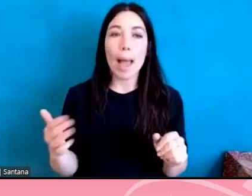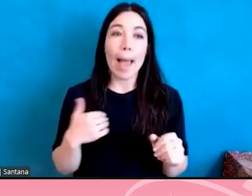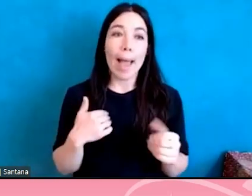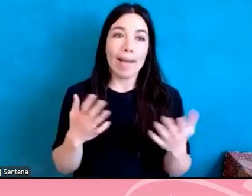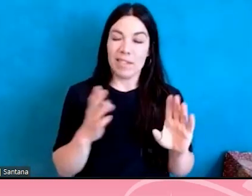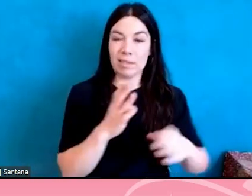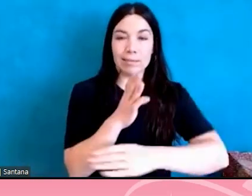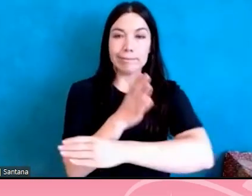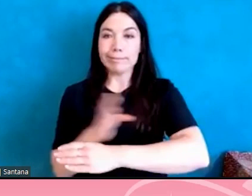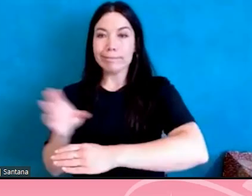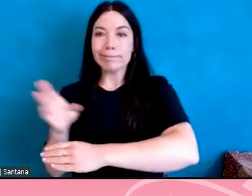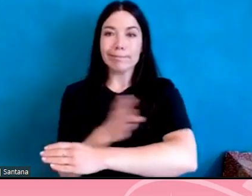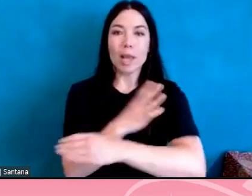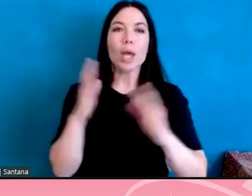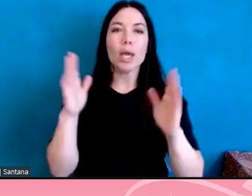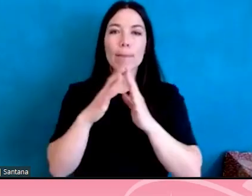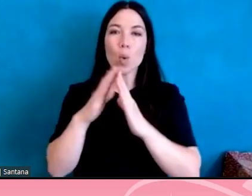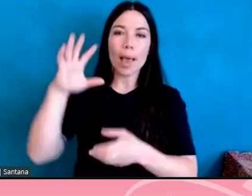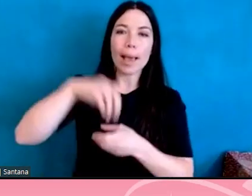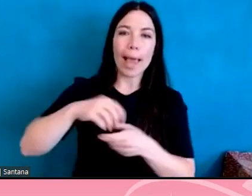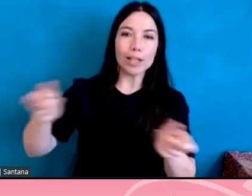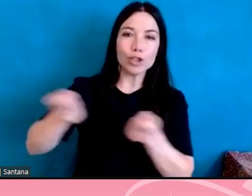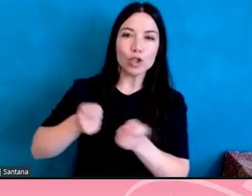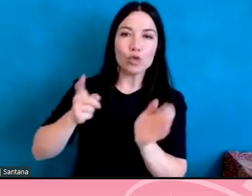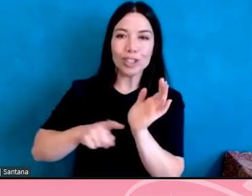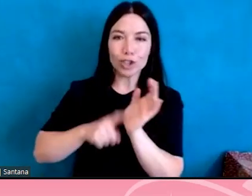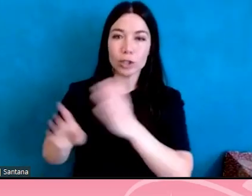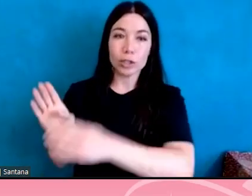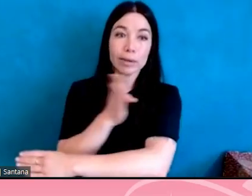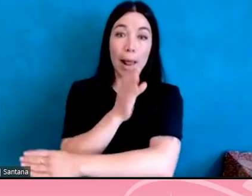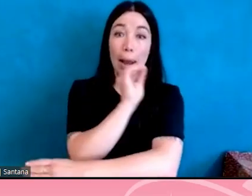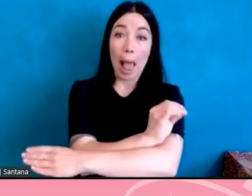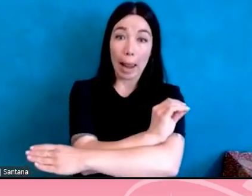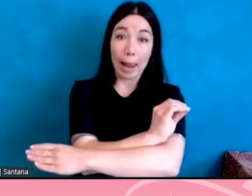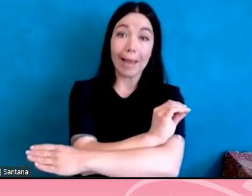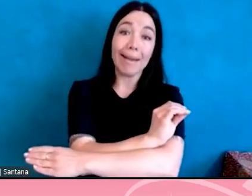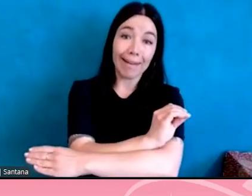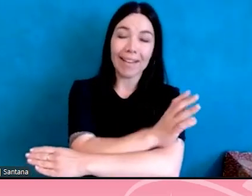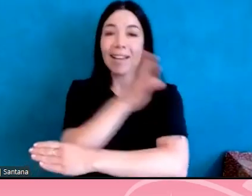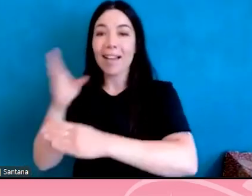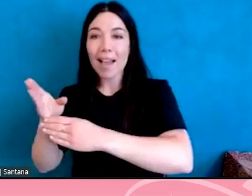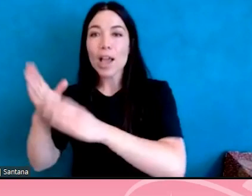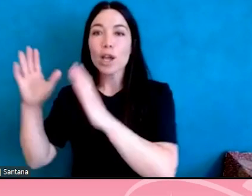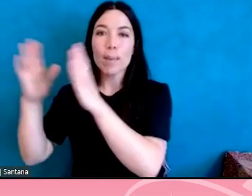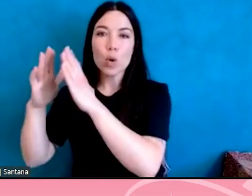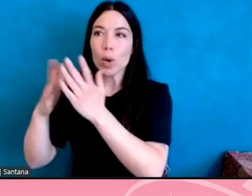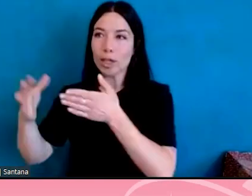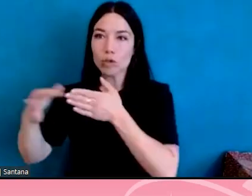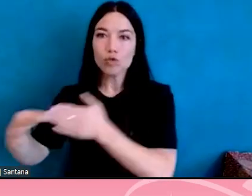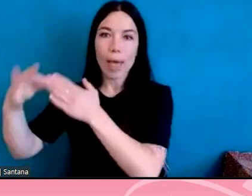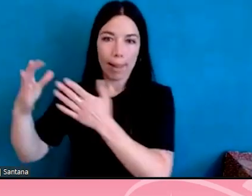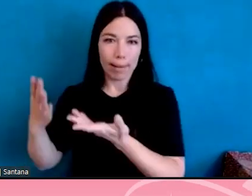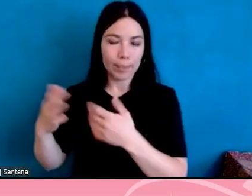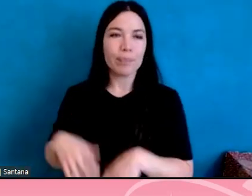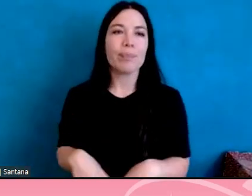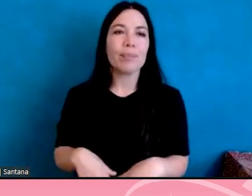the left to community-driven and community-led on the far right. Community-based participatory research is